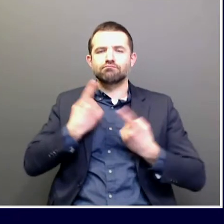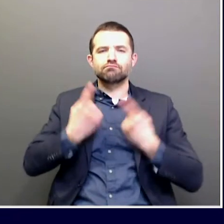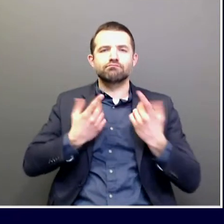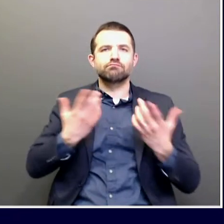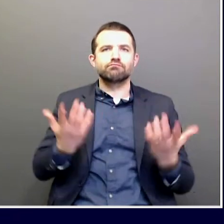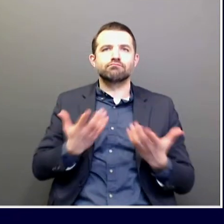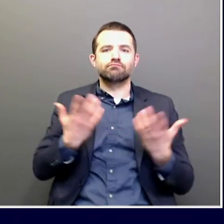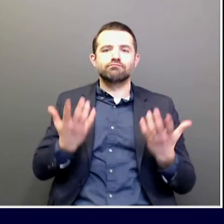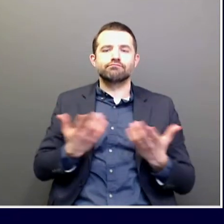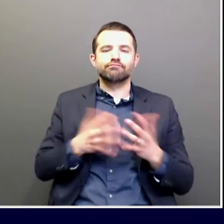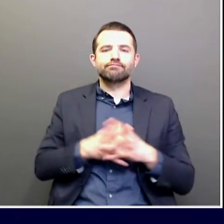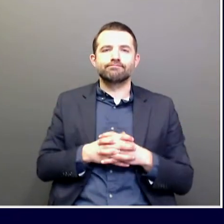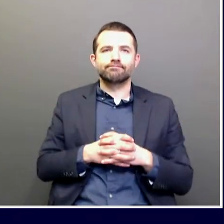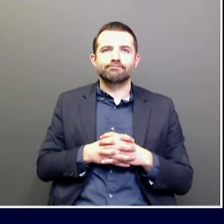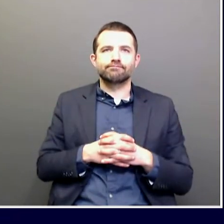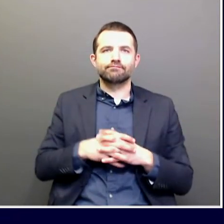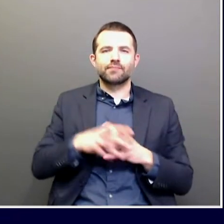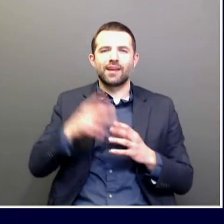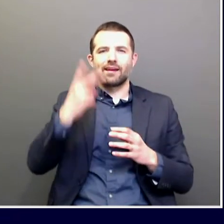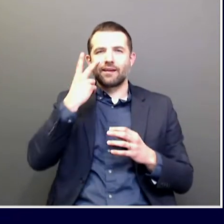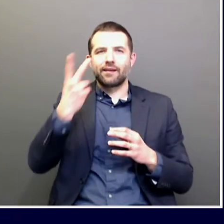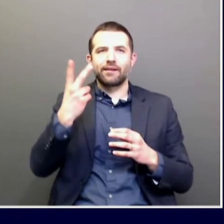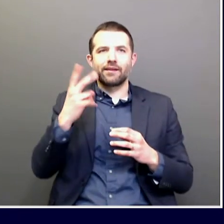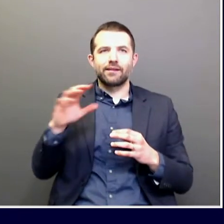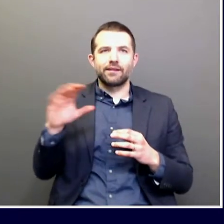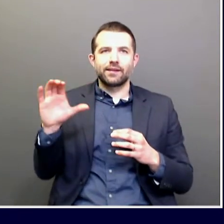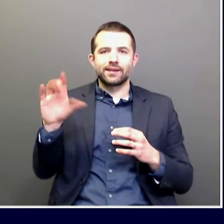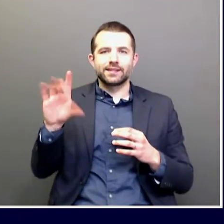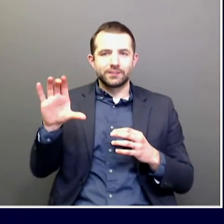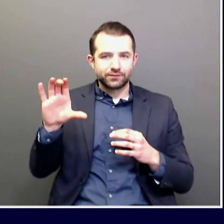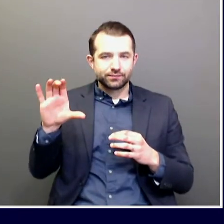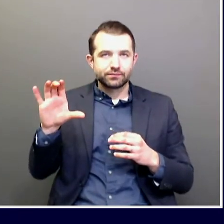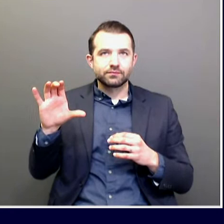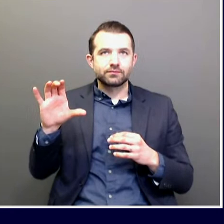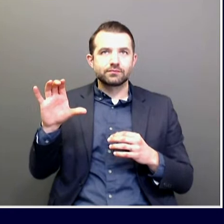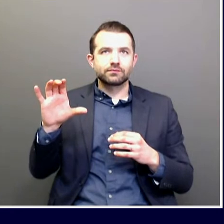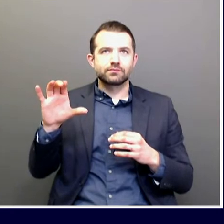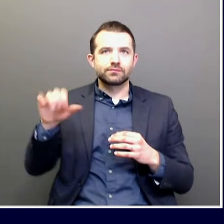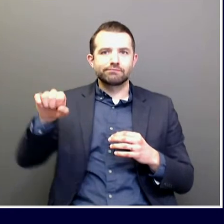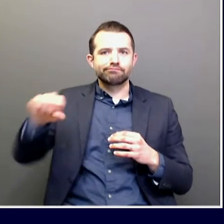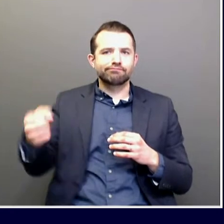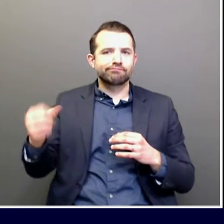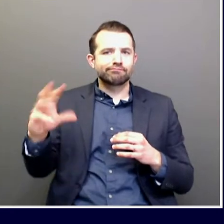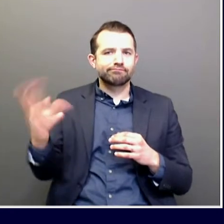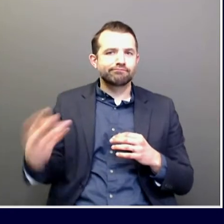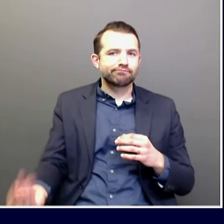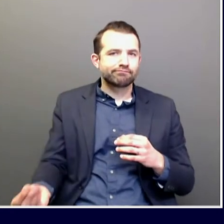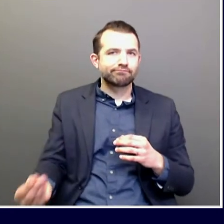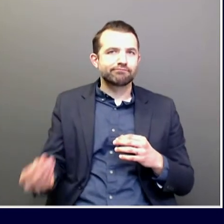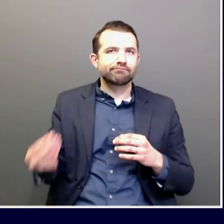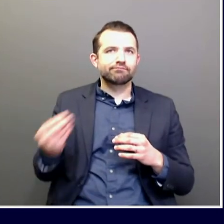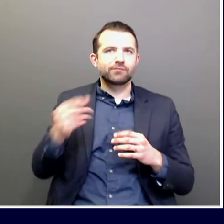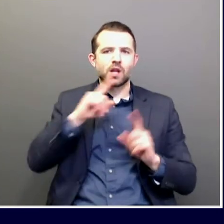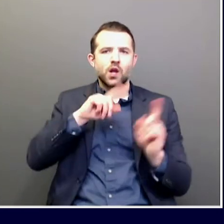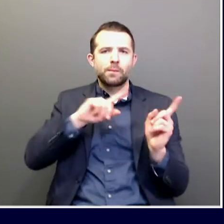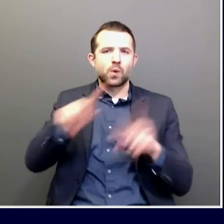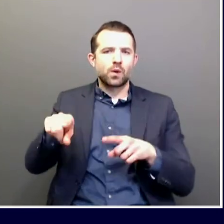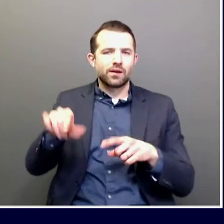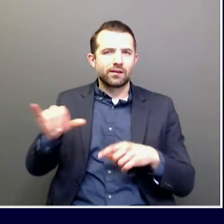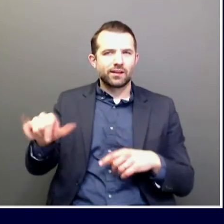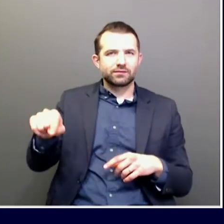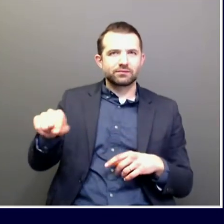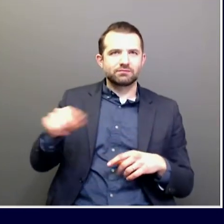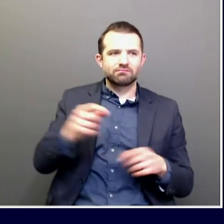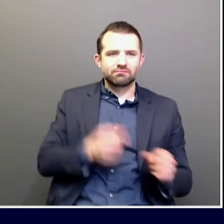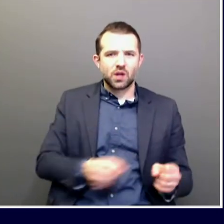and I look at those and I'm deeply confused. So I imagine some readers are as well. Yeah, I'm glad you read that or you asked that, and